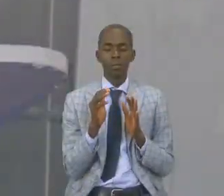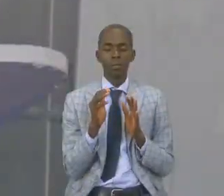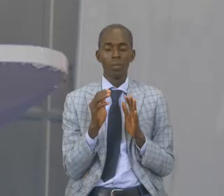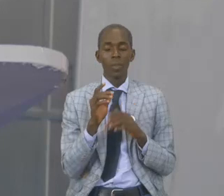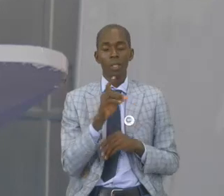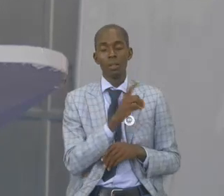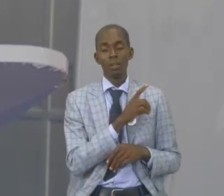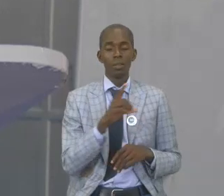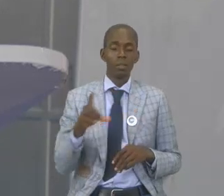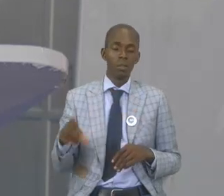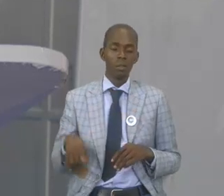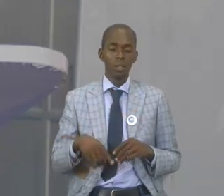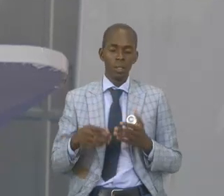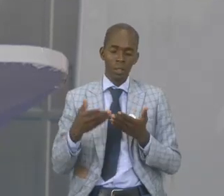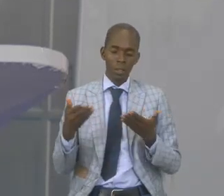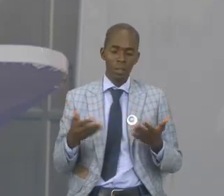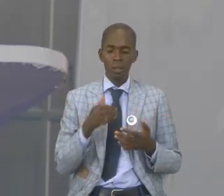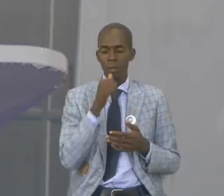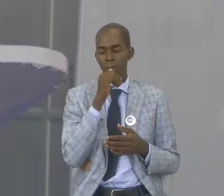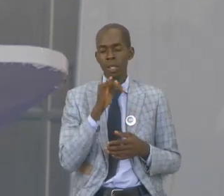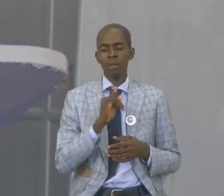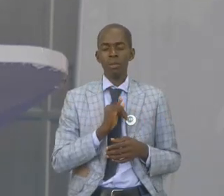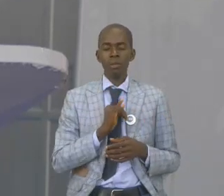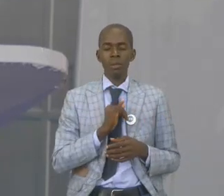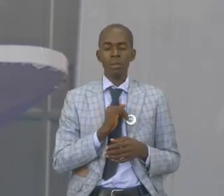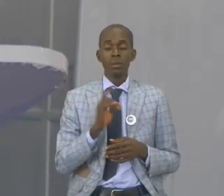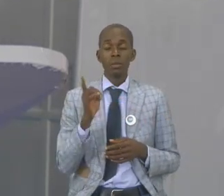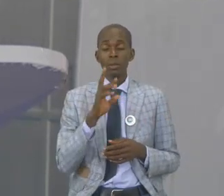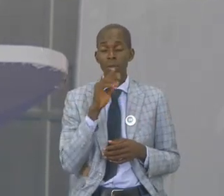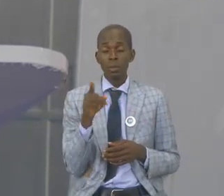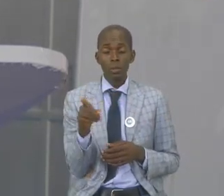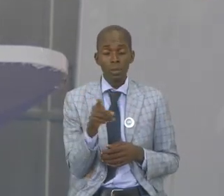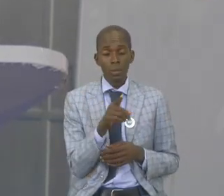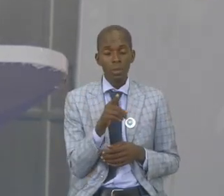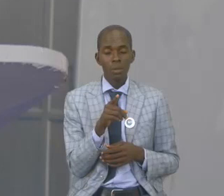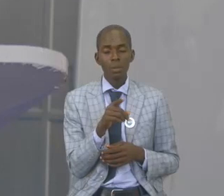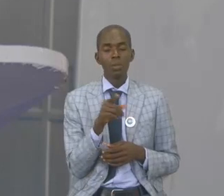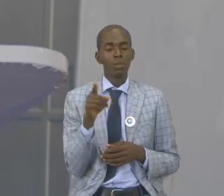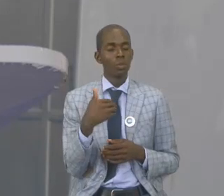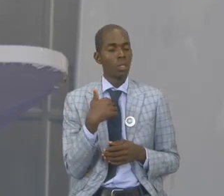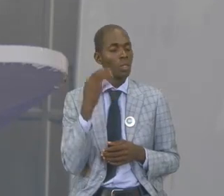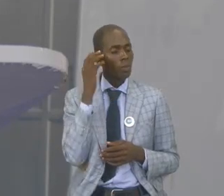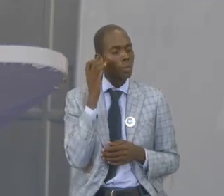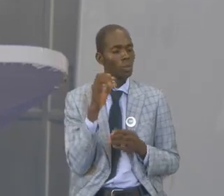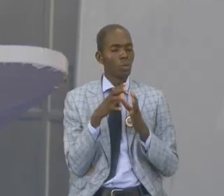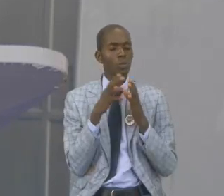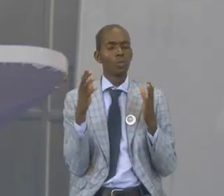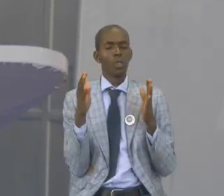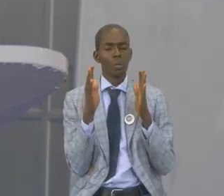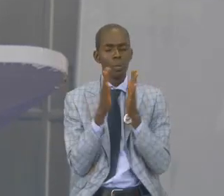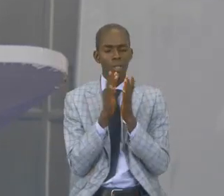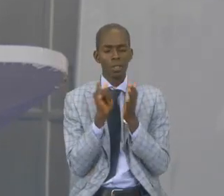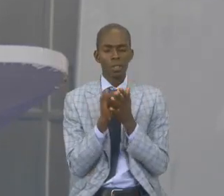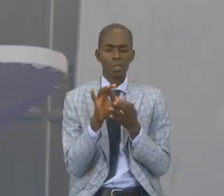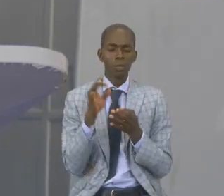Lord, here am I. Where are you? You have heard so much. Pray that the Spirit of God will